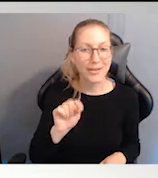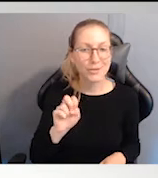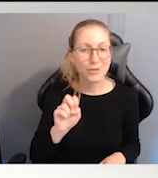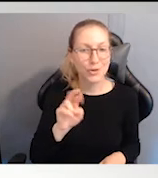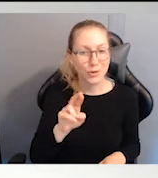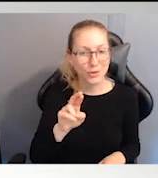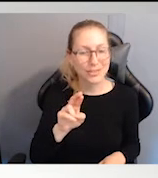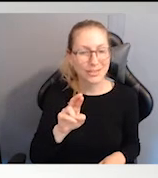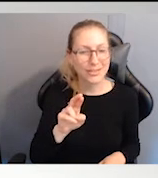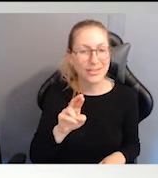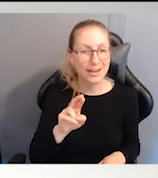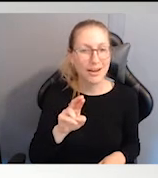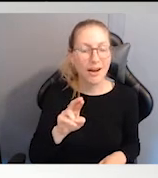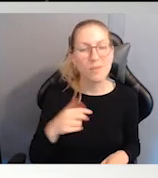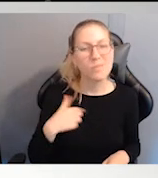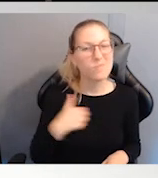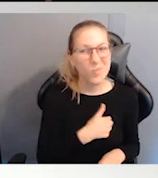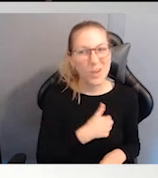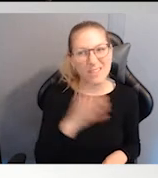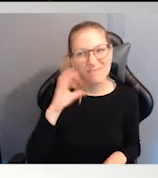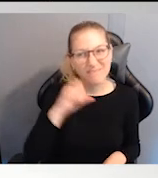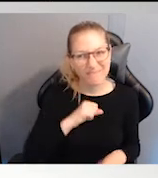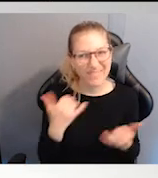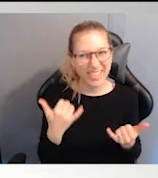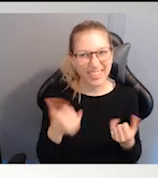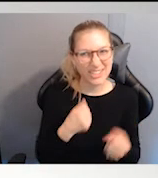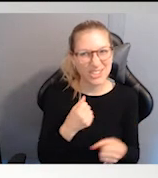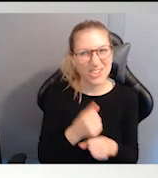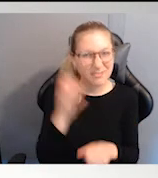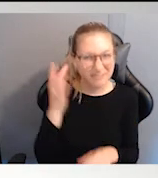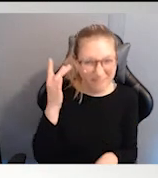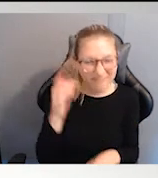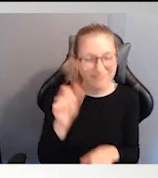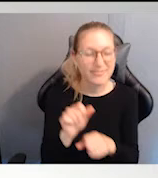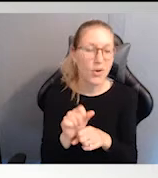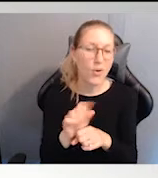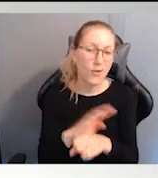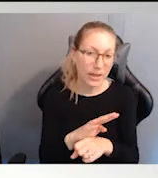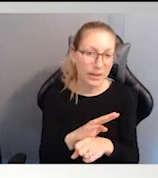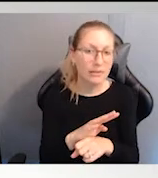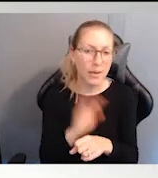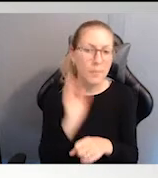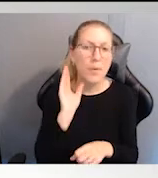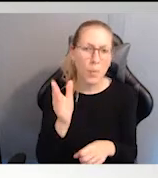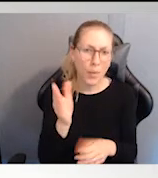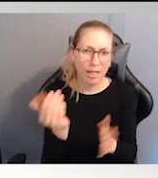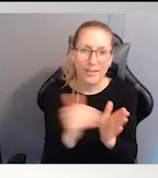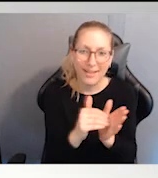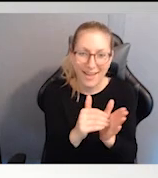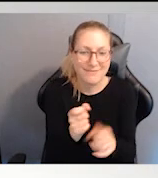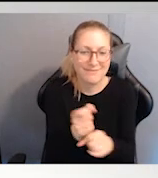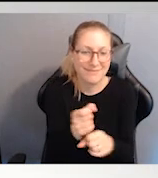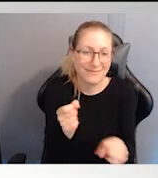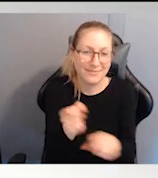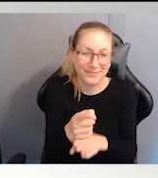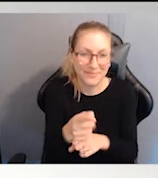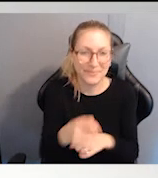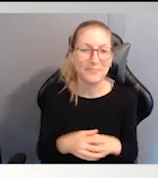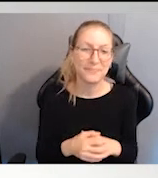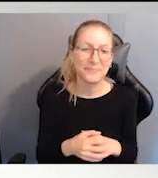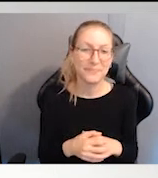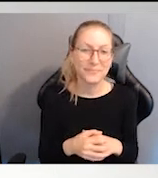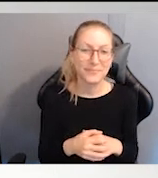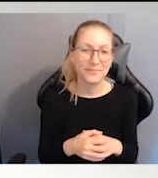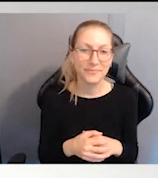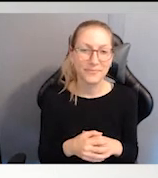And we couldn't do it this year because of COVID. But we will be back next year. We will be back next year. And